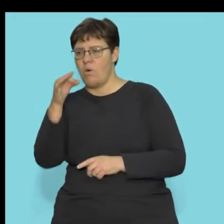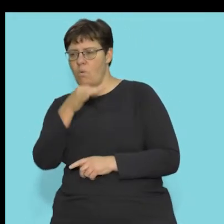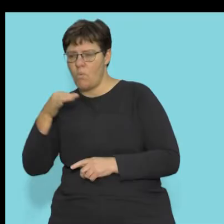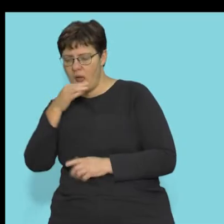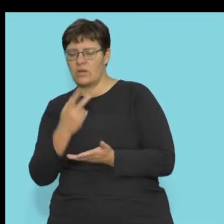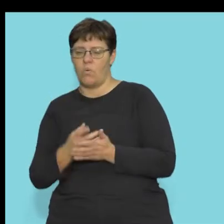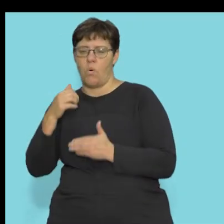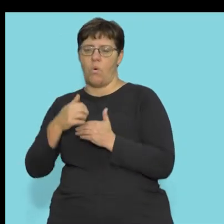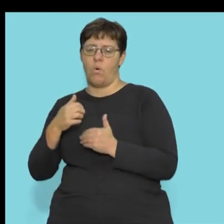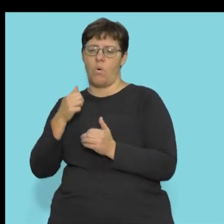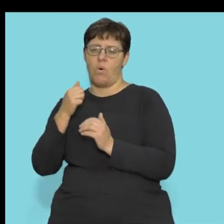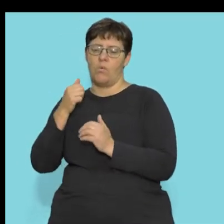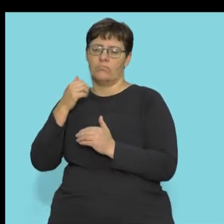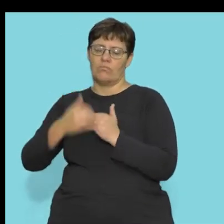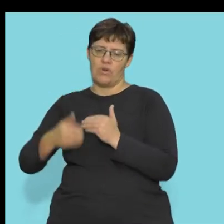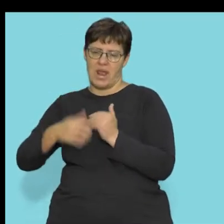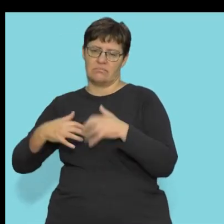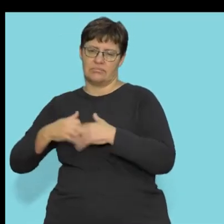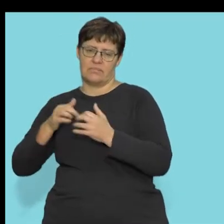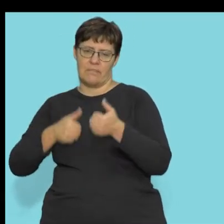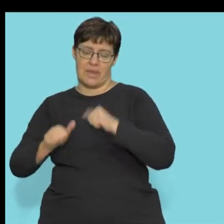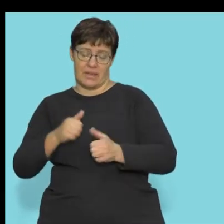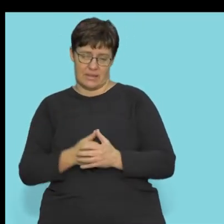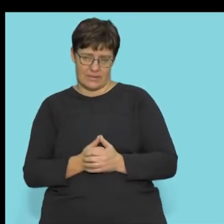wine, as well as the baking of bread.